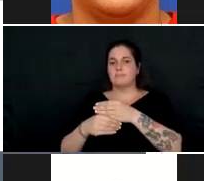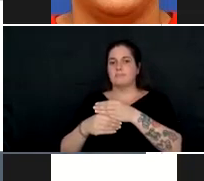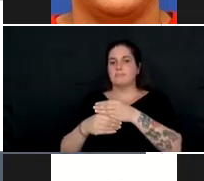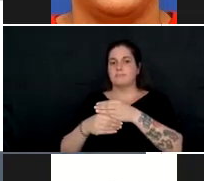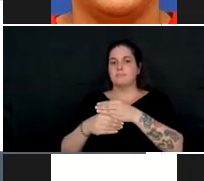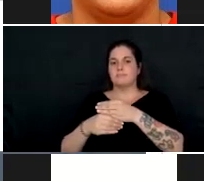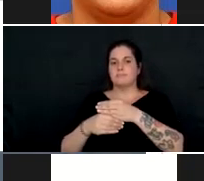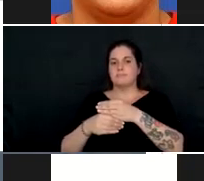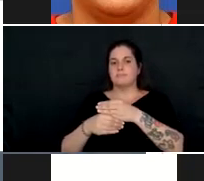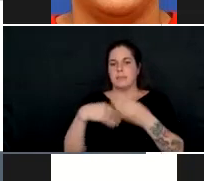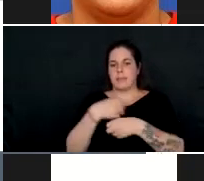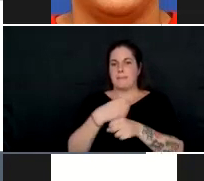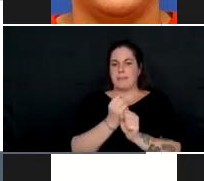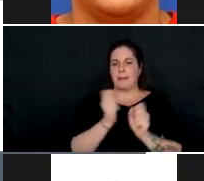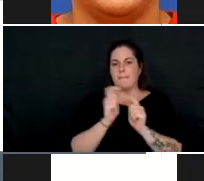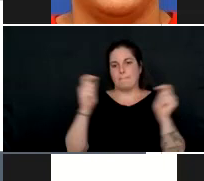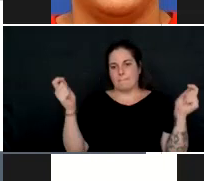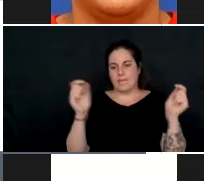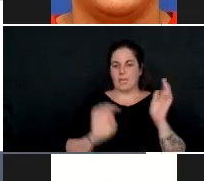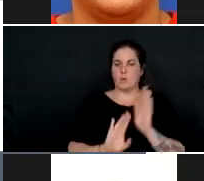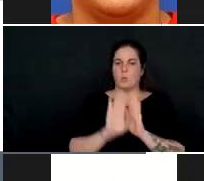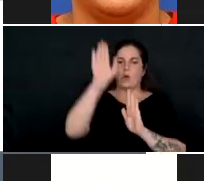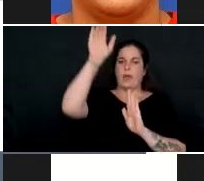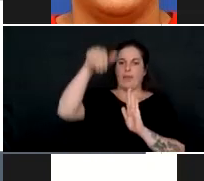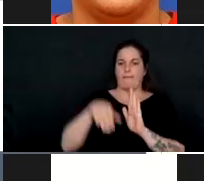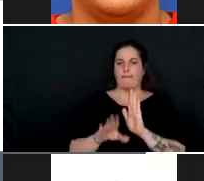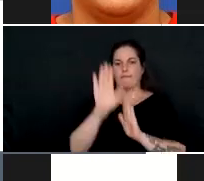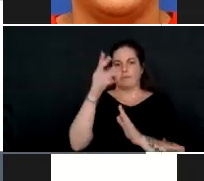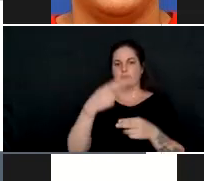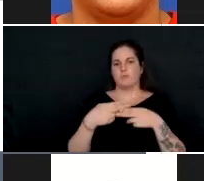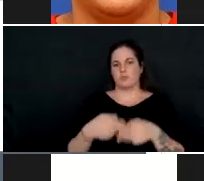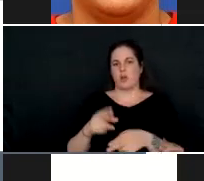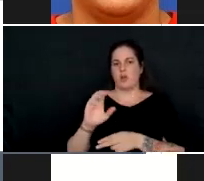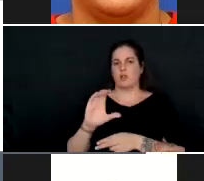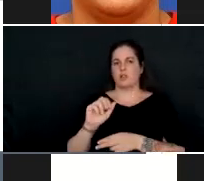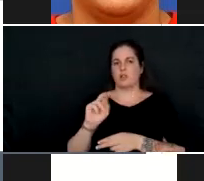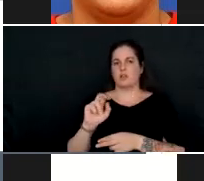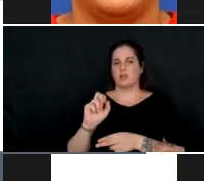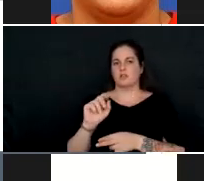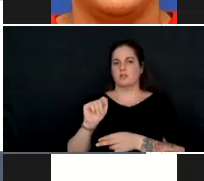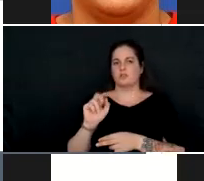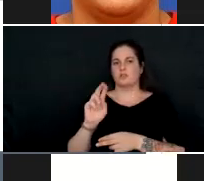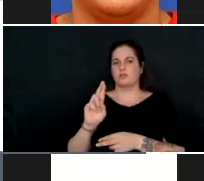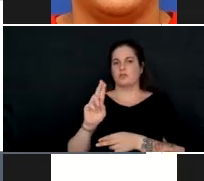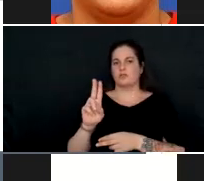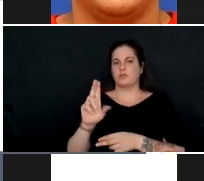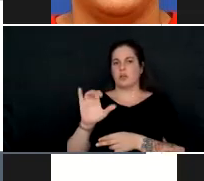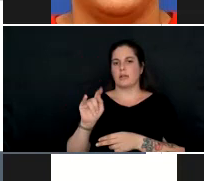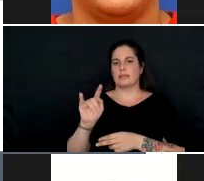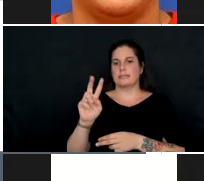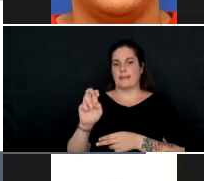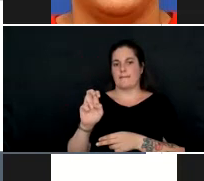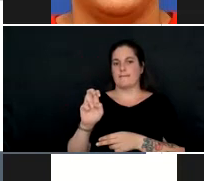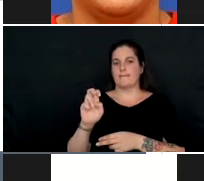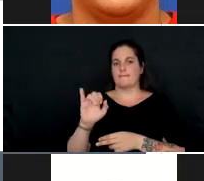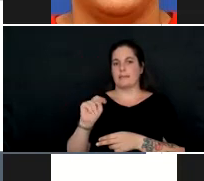make a larger wave. We call that constructive interference. And then you can imagine taking two waves and adding them